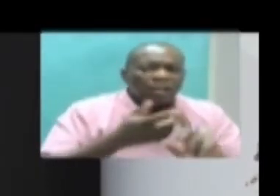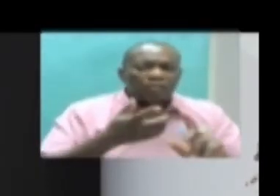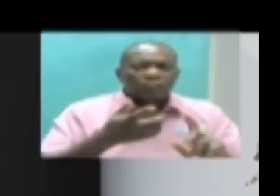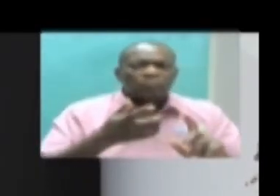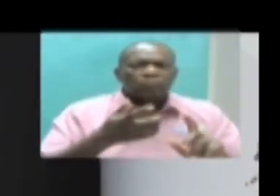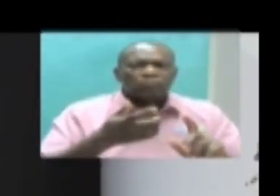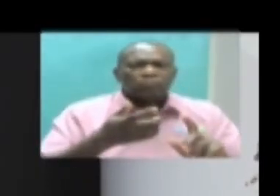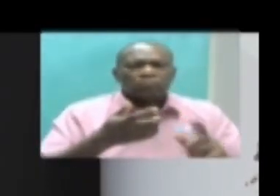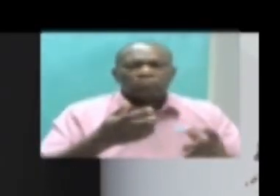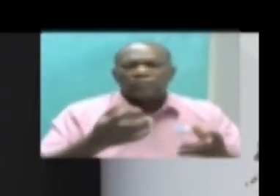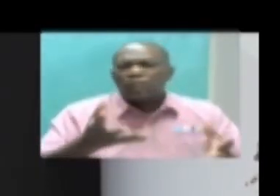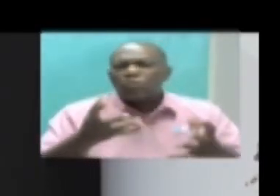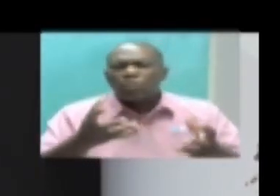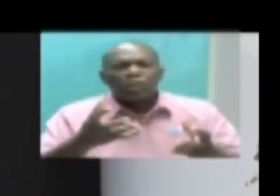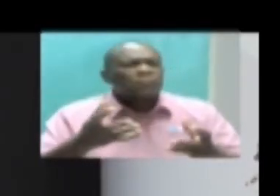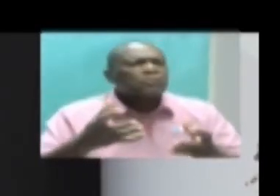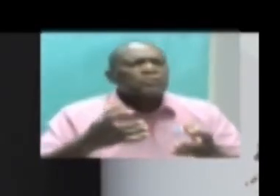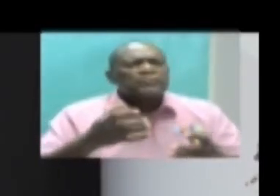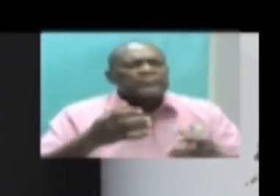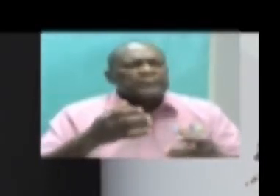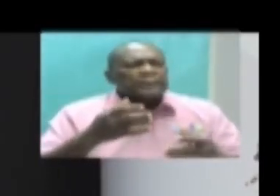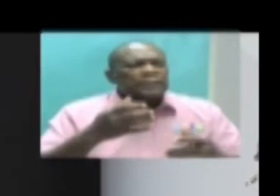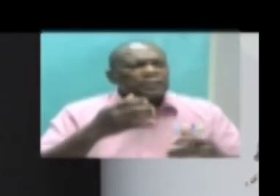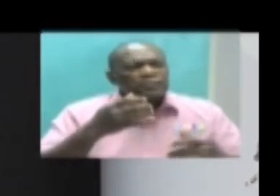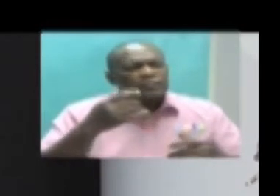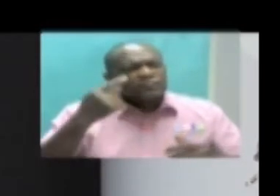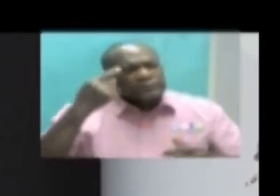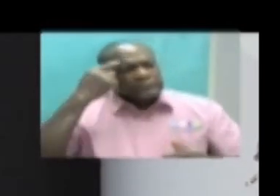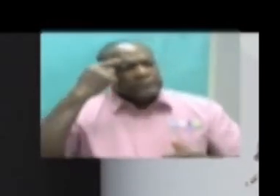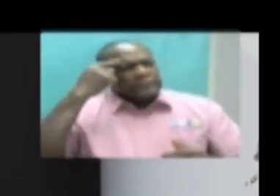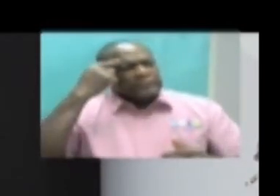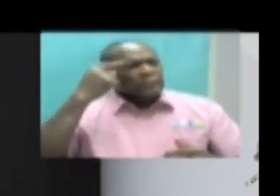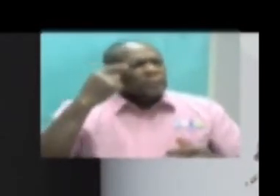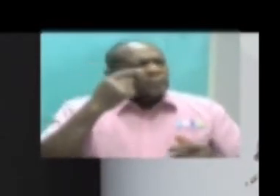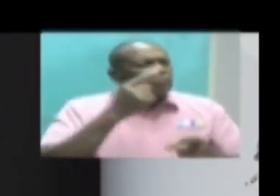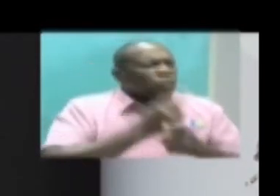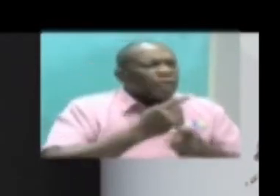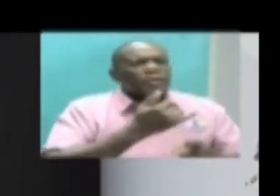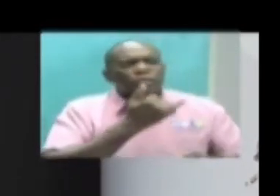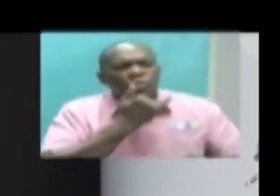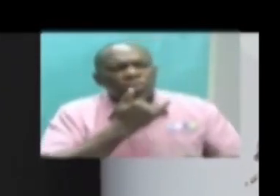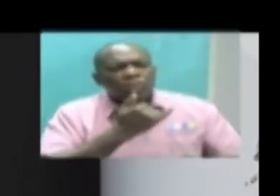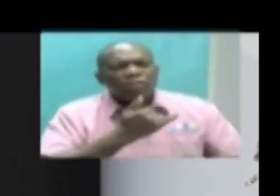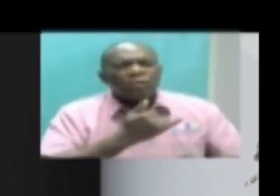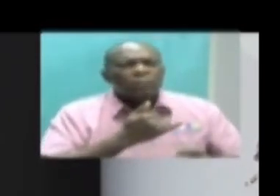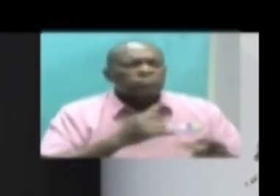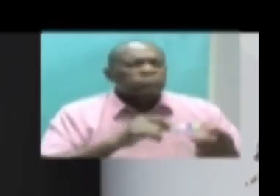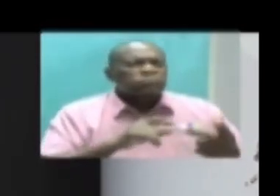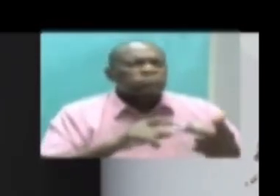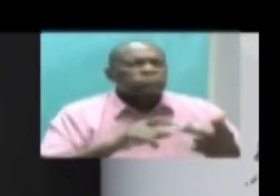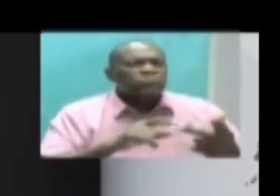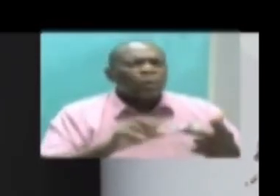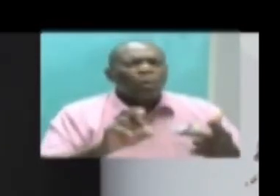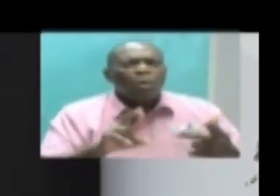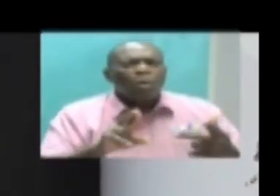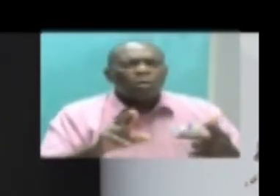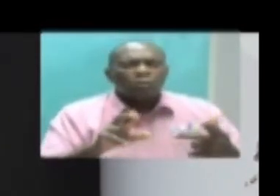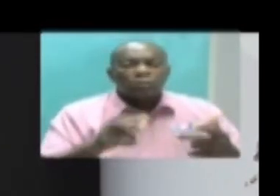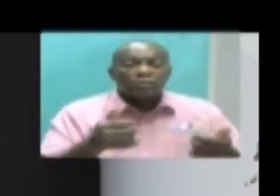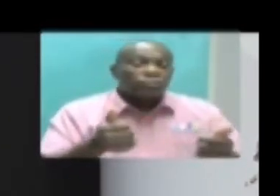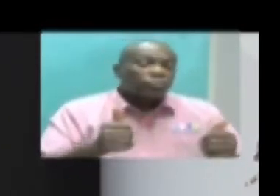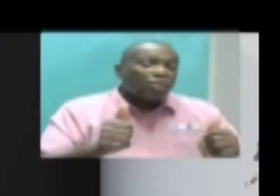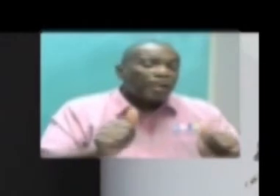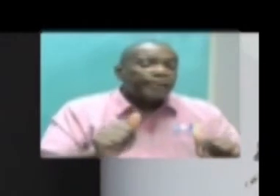wrong? That shouldn't be coming from the internet. Or are they looking for a sense of agency, a sense of this is what I'm good